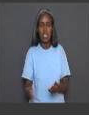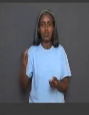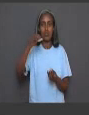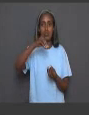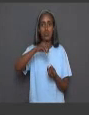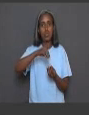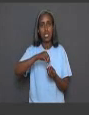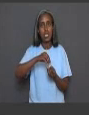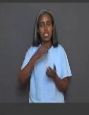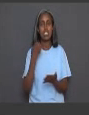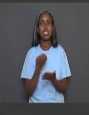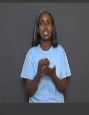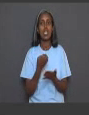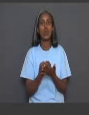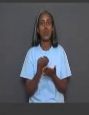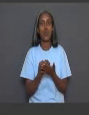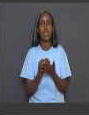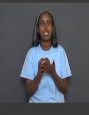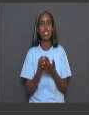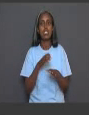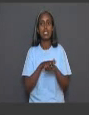increase economic stability.